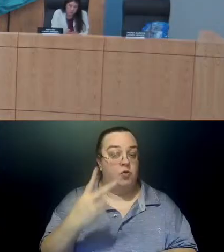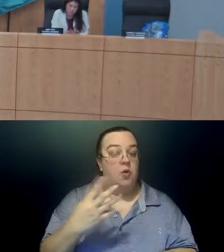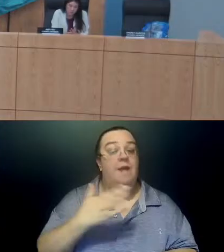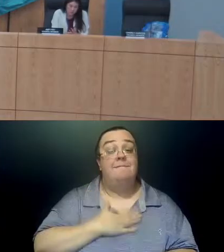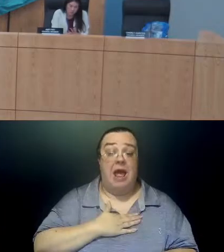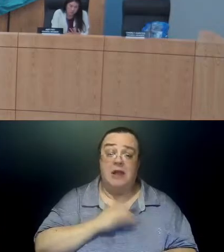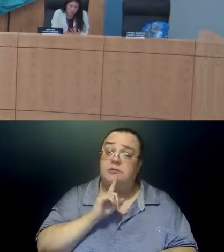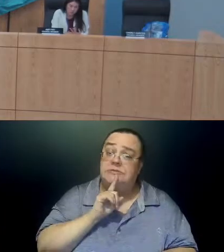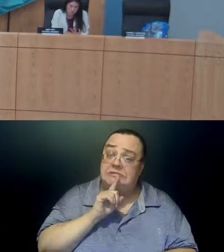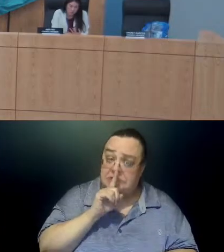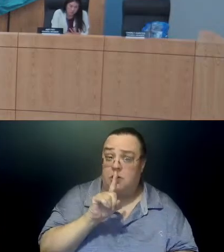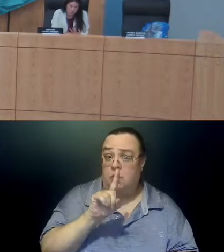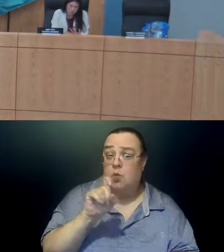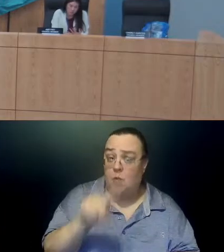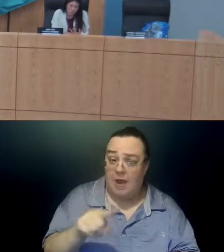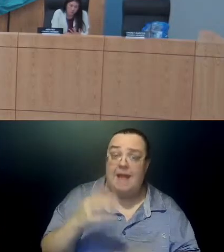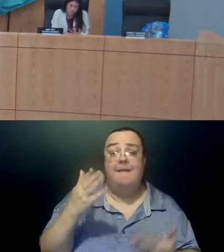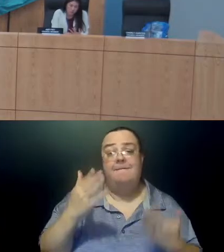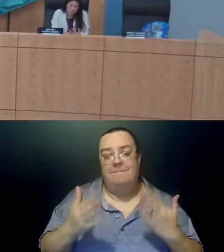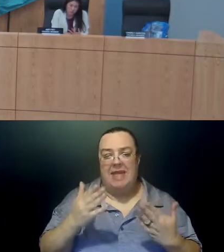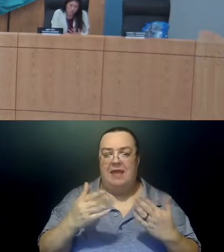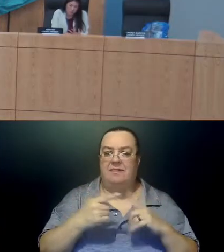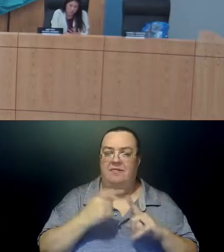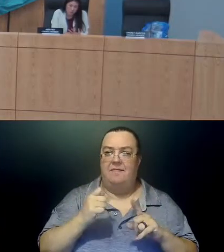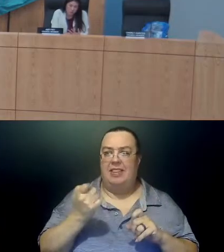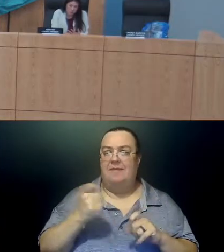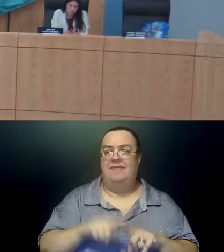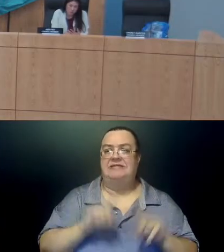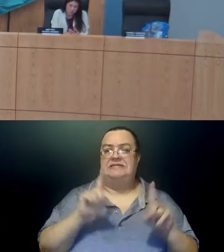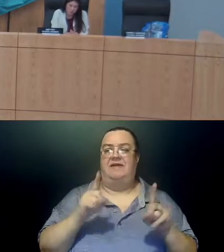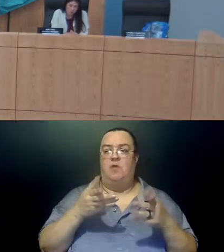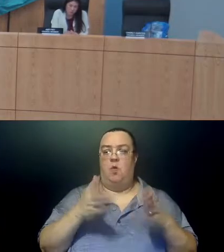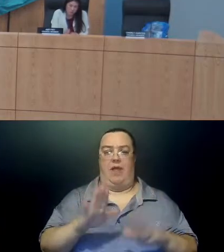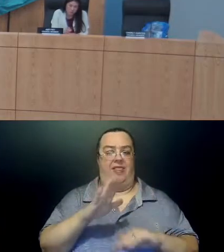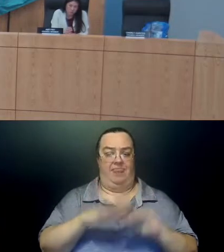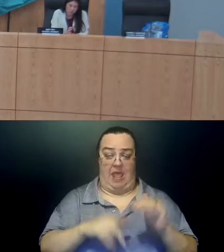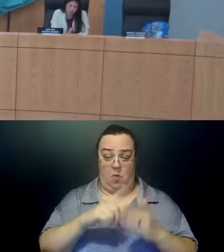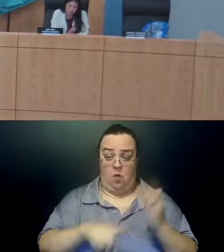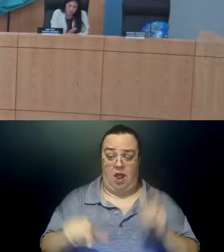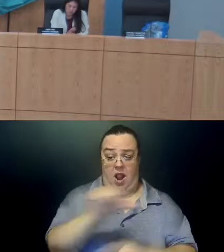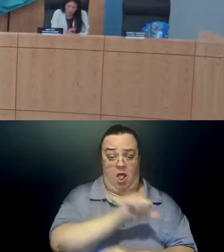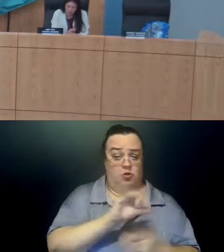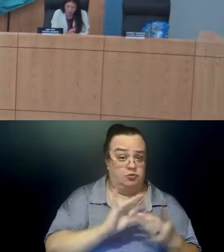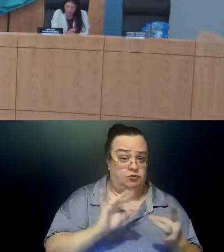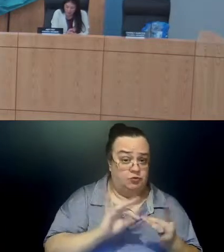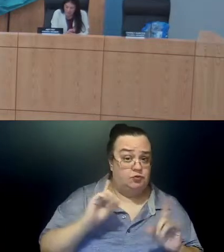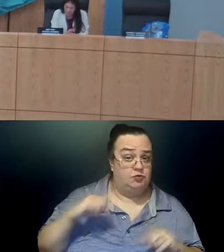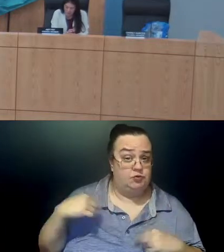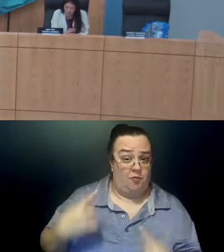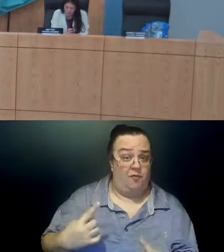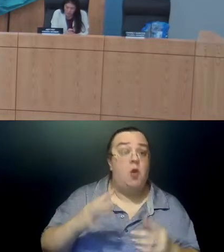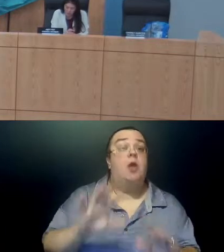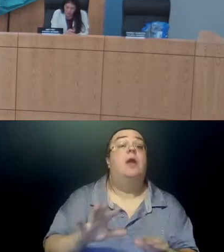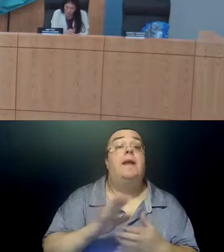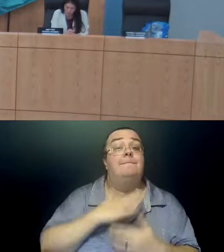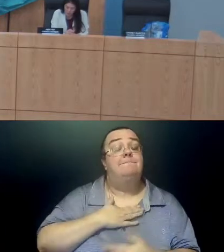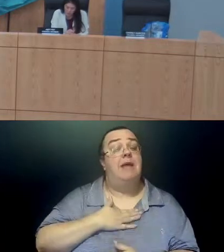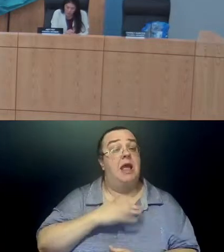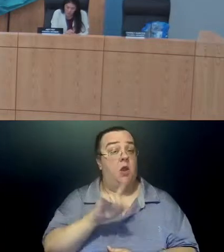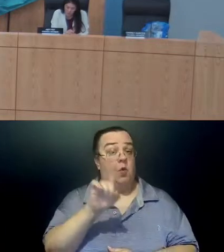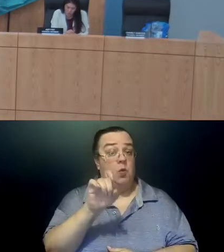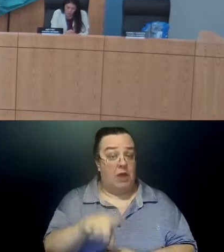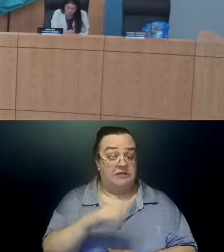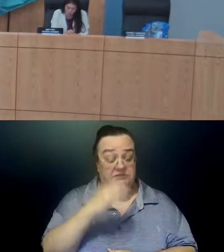genuine question, and it may come from a little different direction from what I've been hearing. My question is,